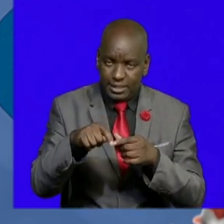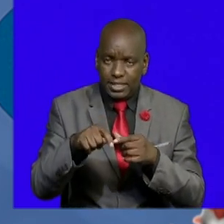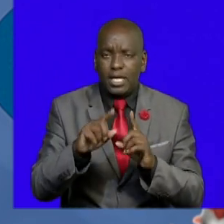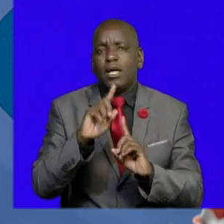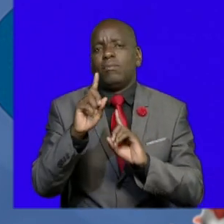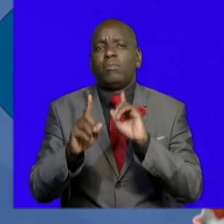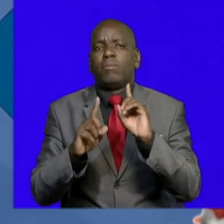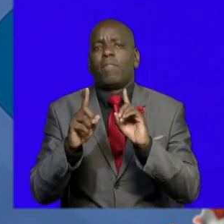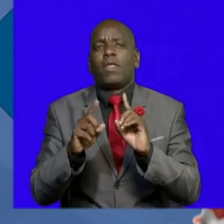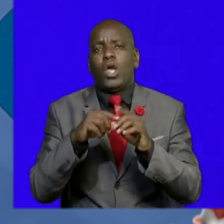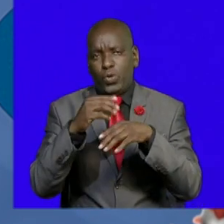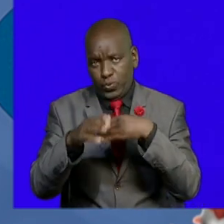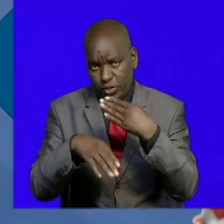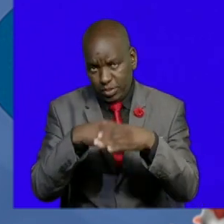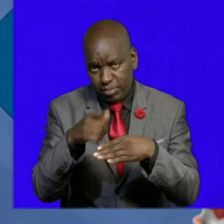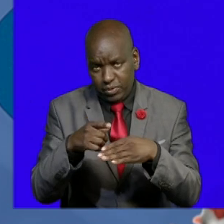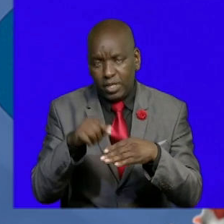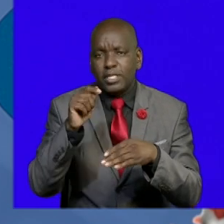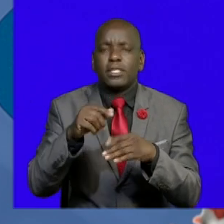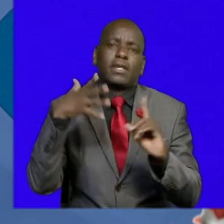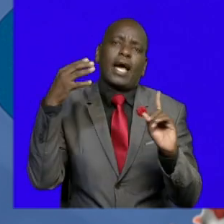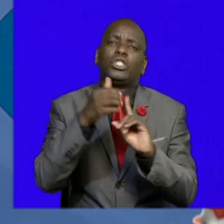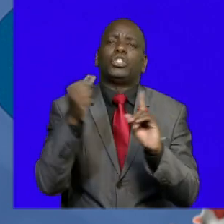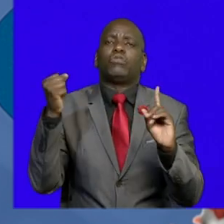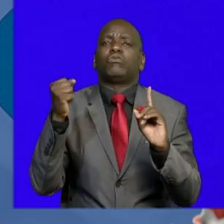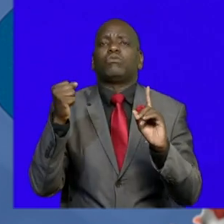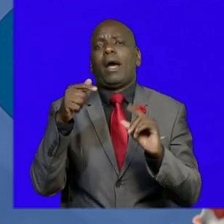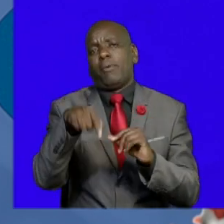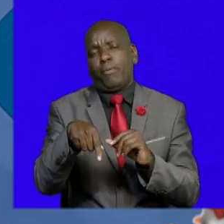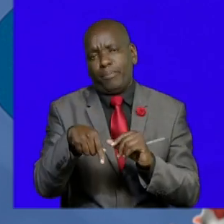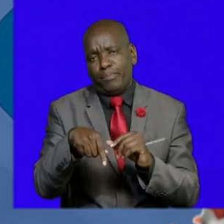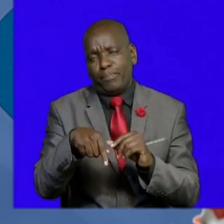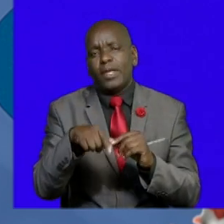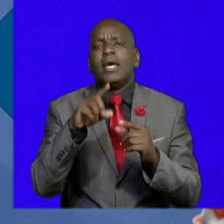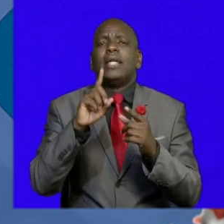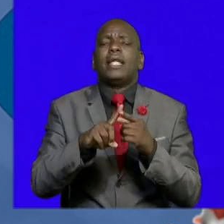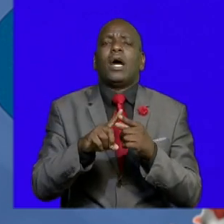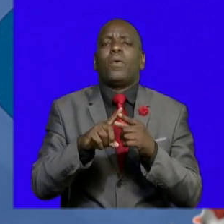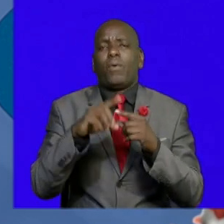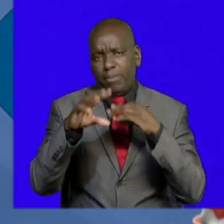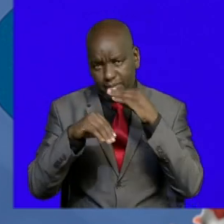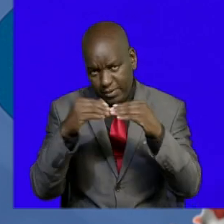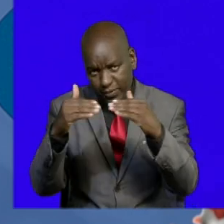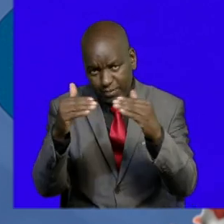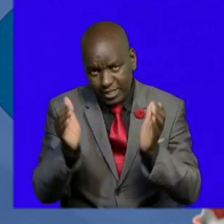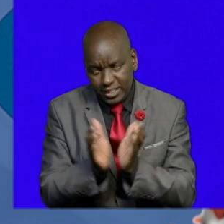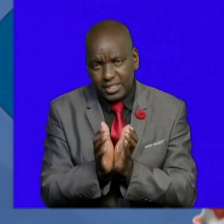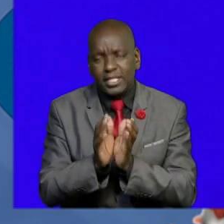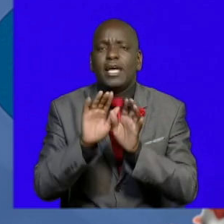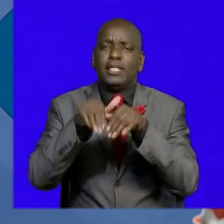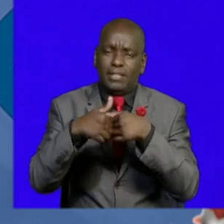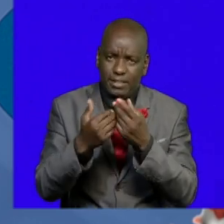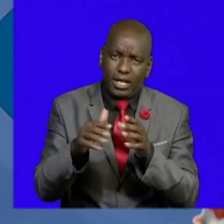These can significantly contribute to our achievements or lack of. Meaningful community involvement